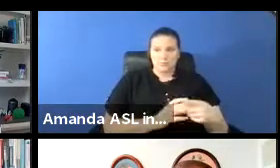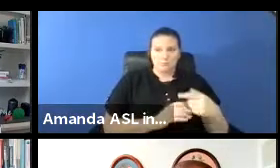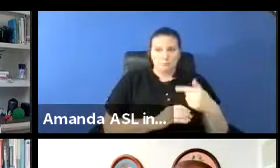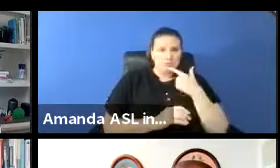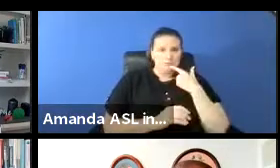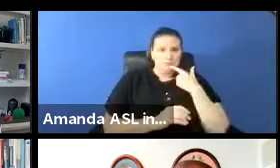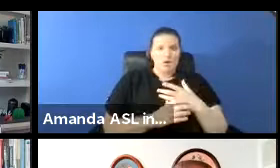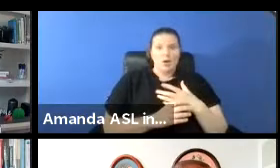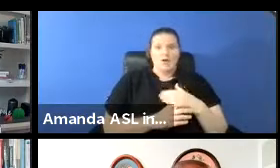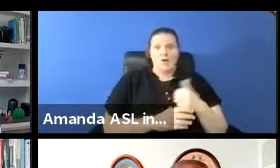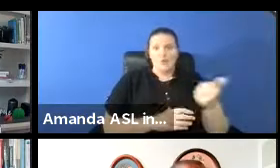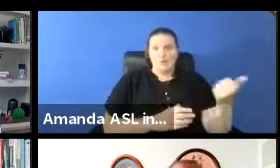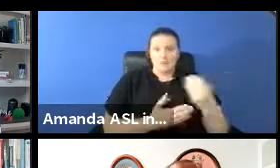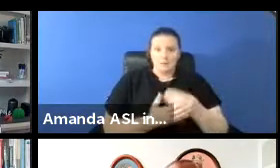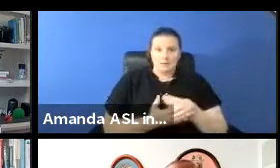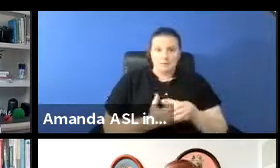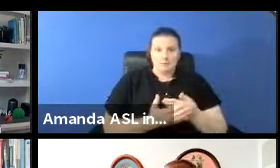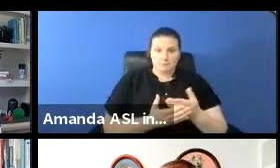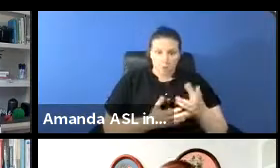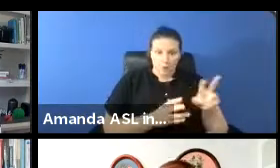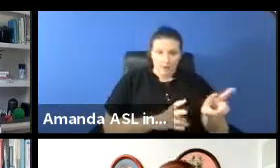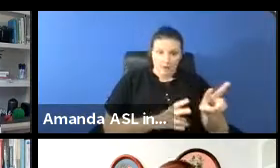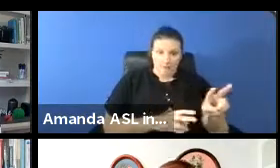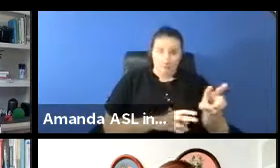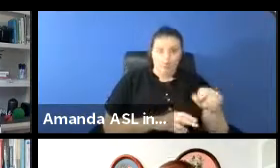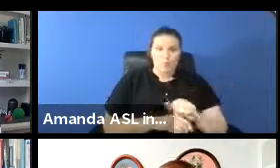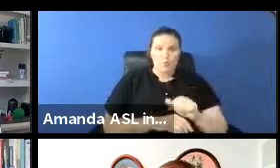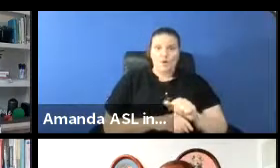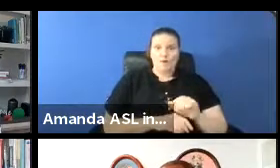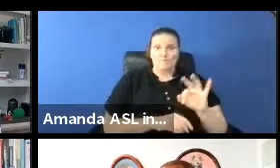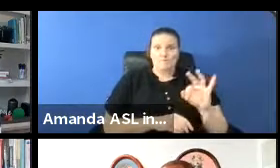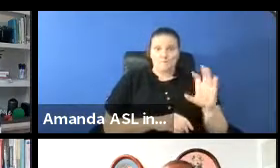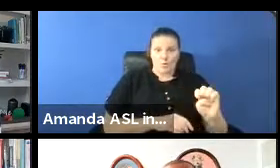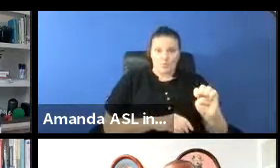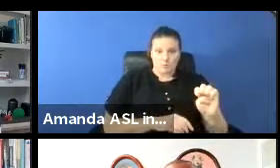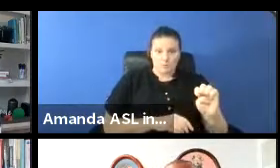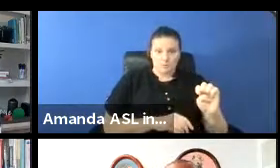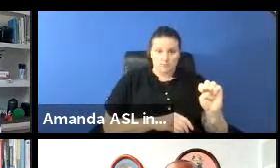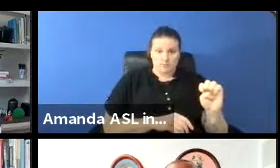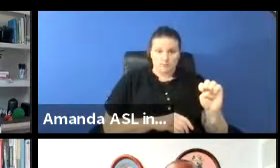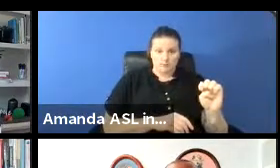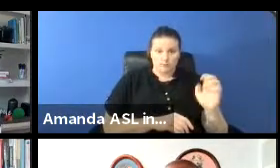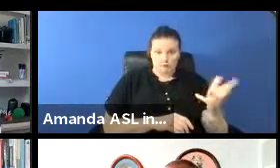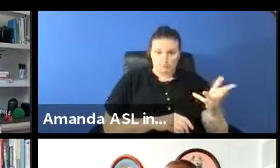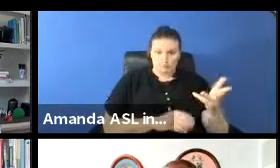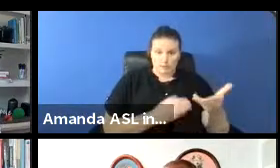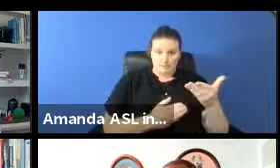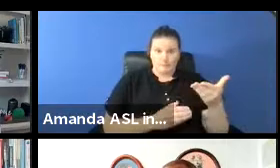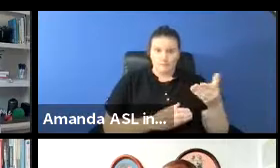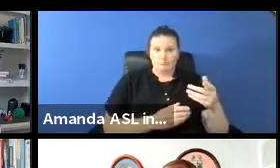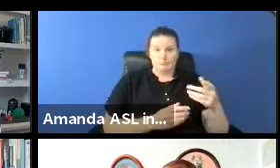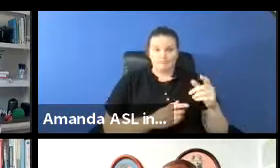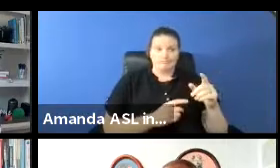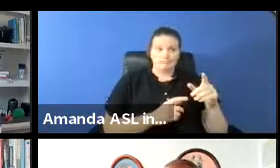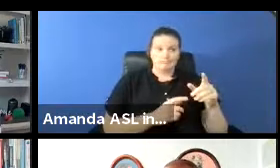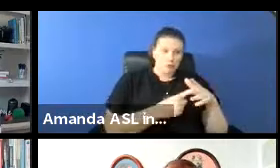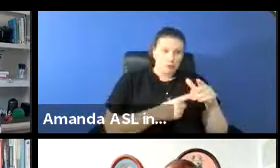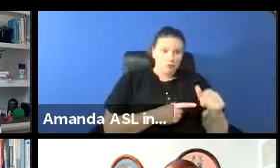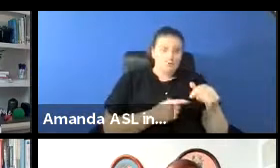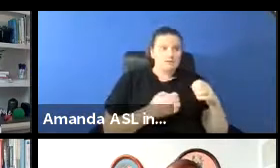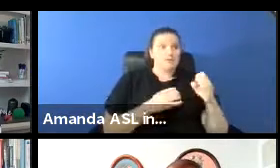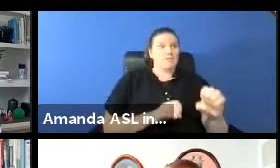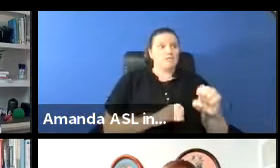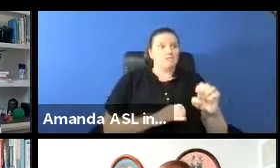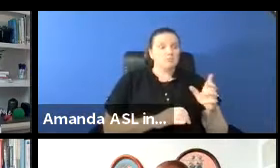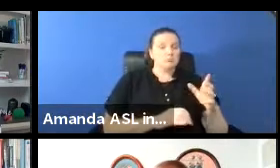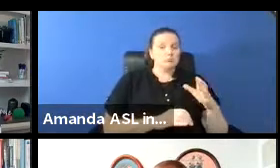other monies out right now that we're looking at from a workforce standpoint that may be, again, germane to these efforts through the Economic